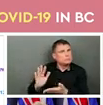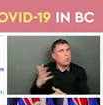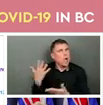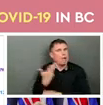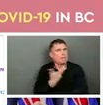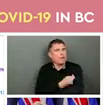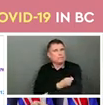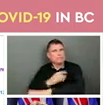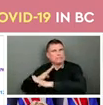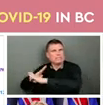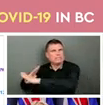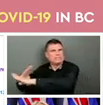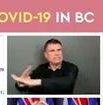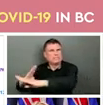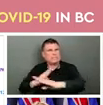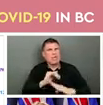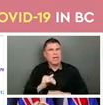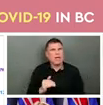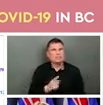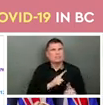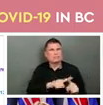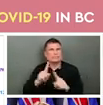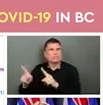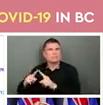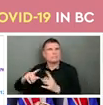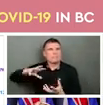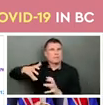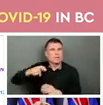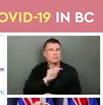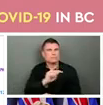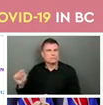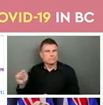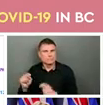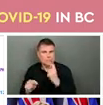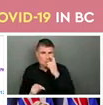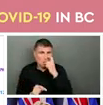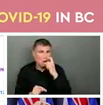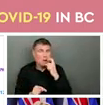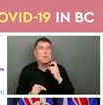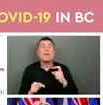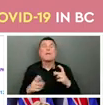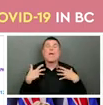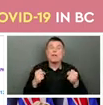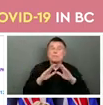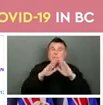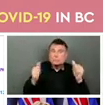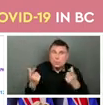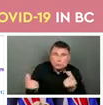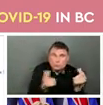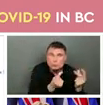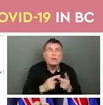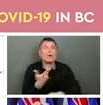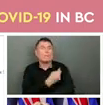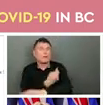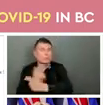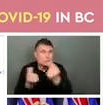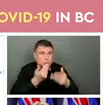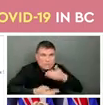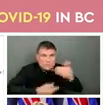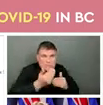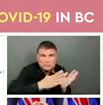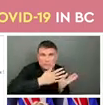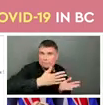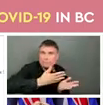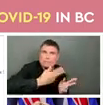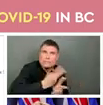decrease in transmission from the actions that we're taking through public health and through immunization again. In terms of